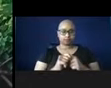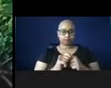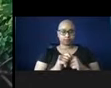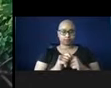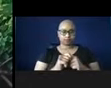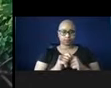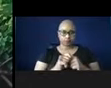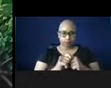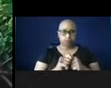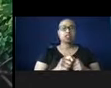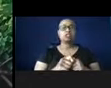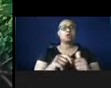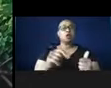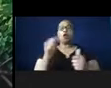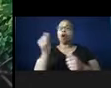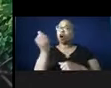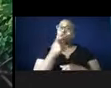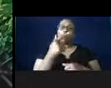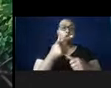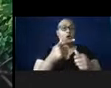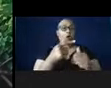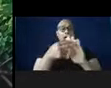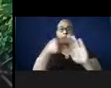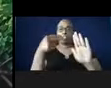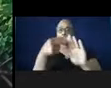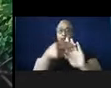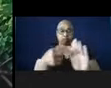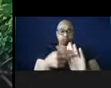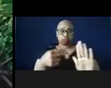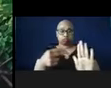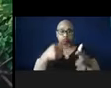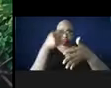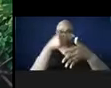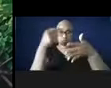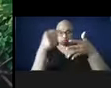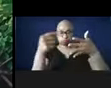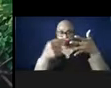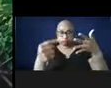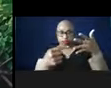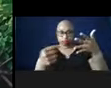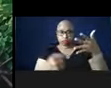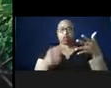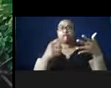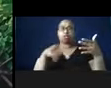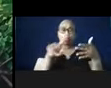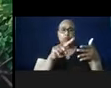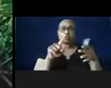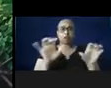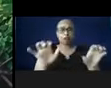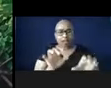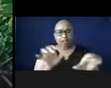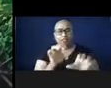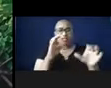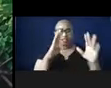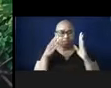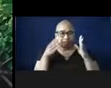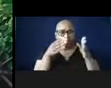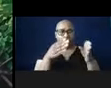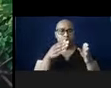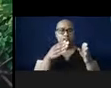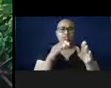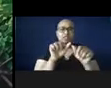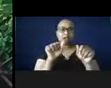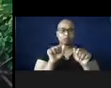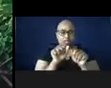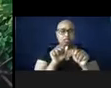And so all of those highlighted ones are kind of actions and focus areas